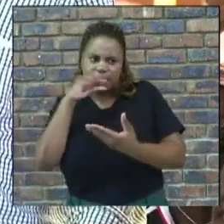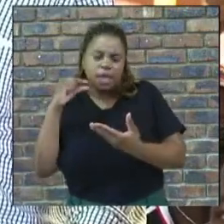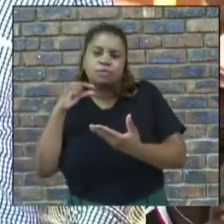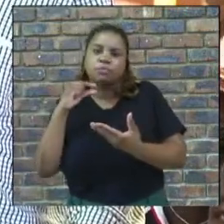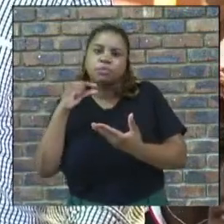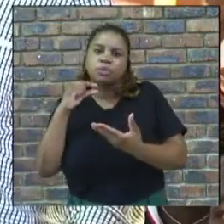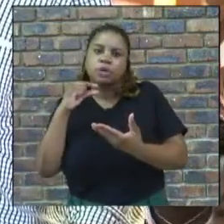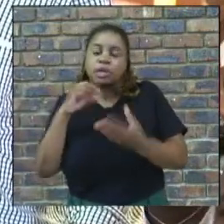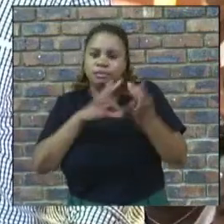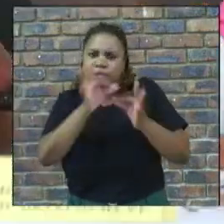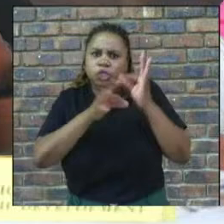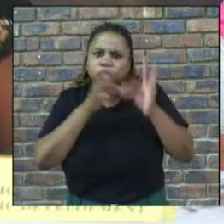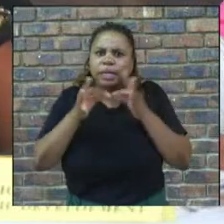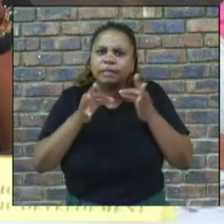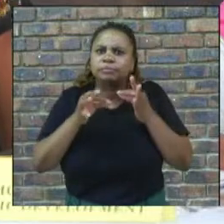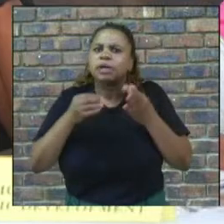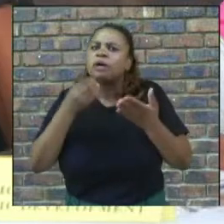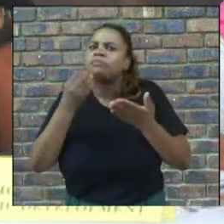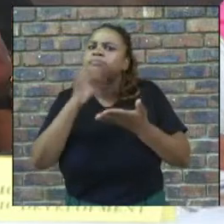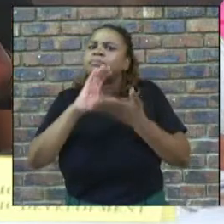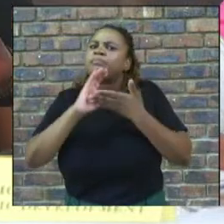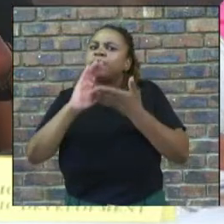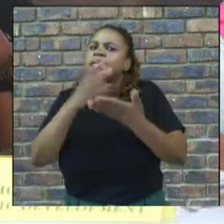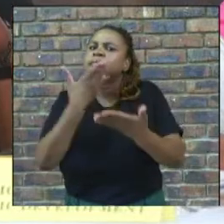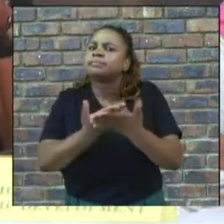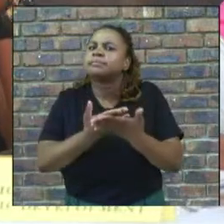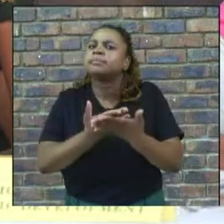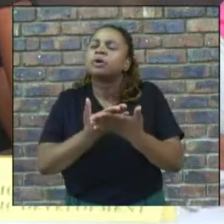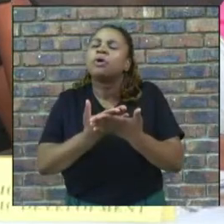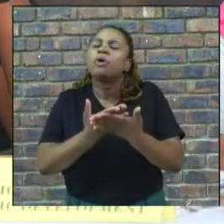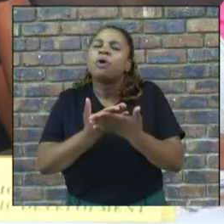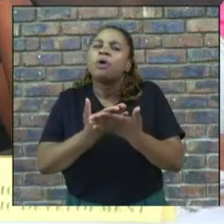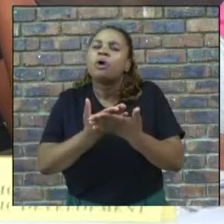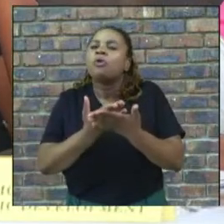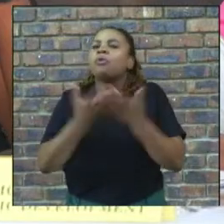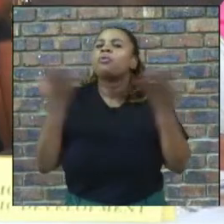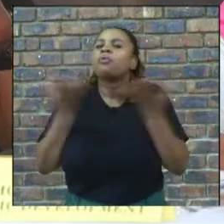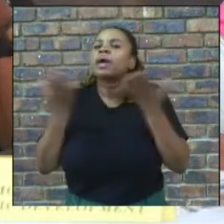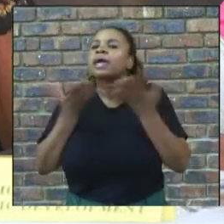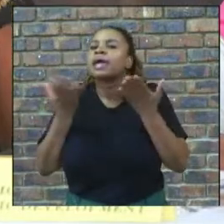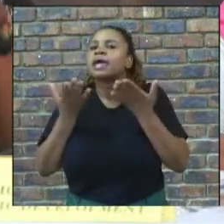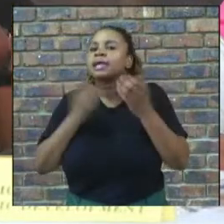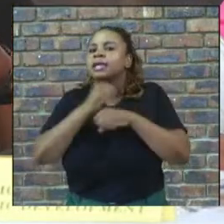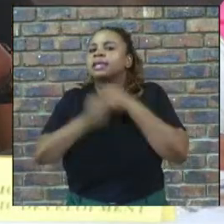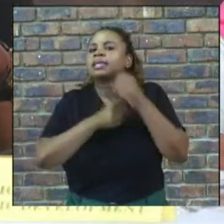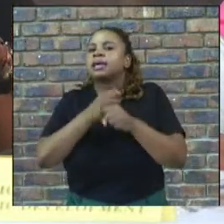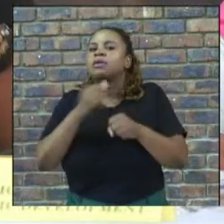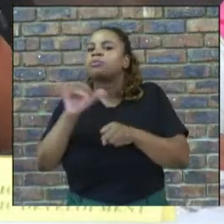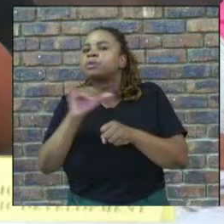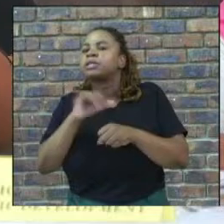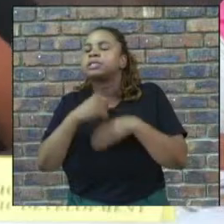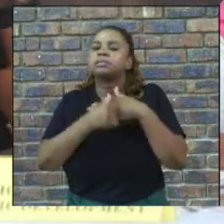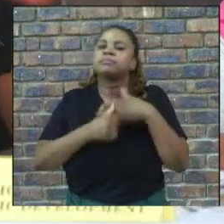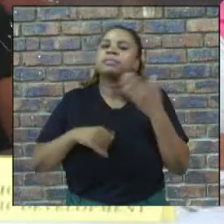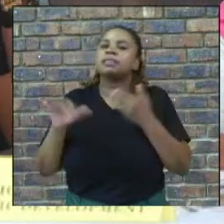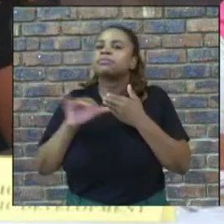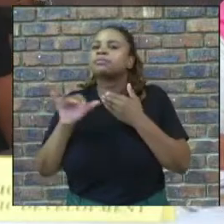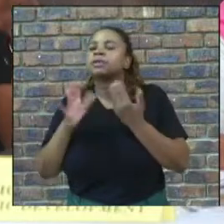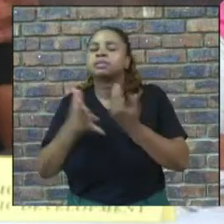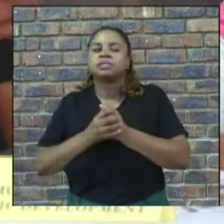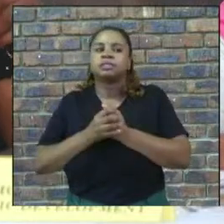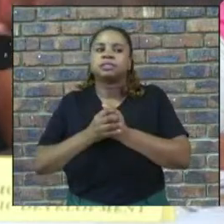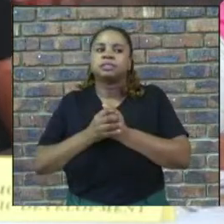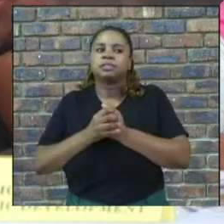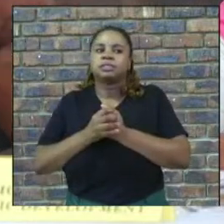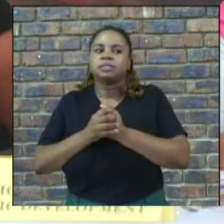there was no response. Re batlo itse gore ke ko kae. Which year, which month, who did you interact with? I